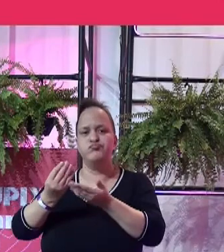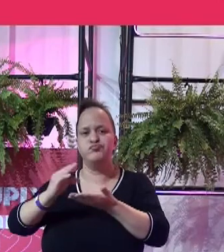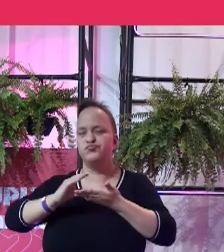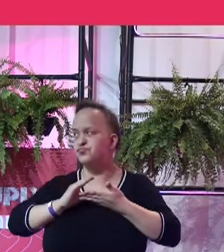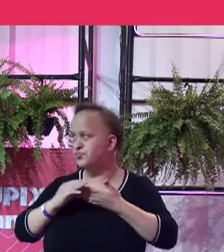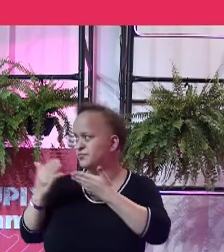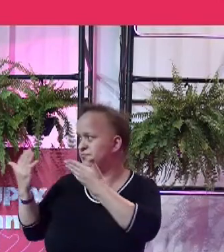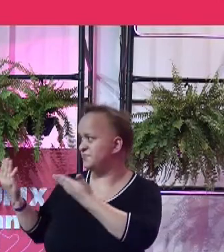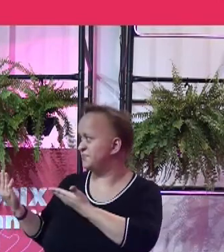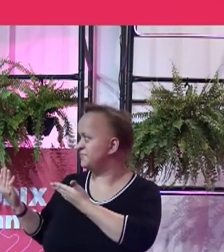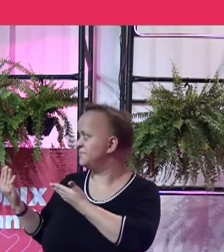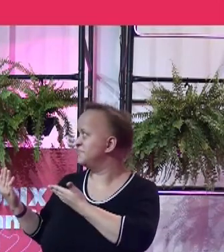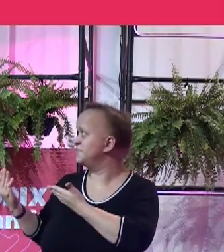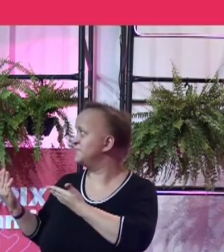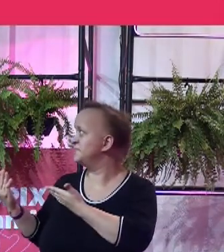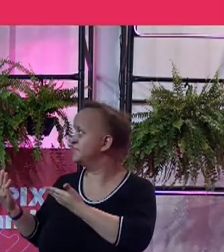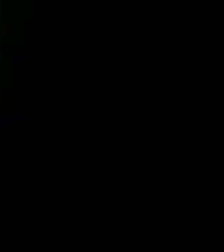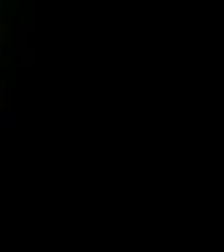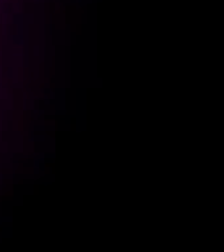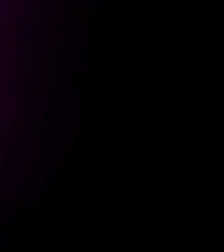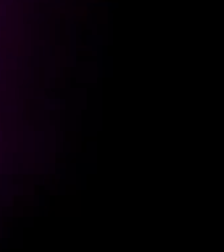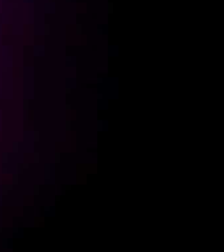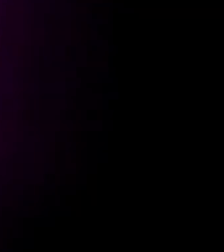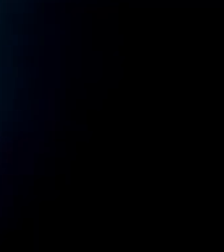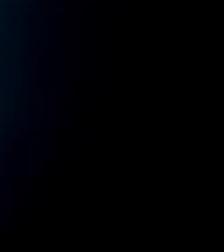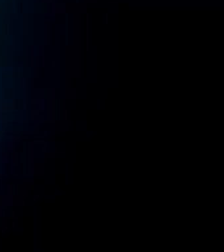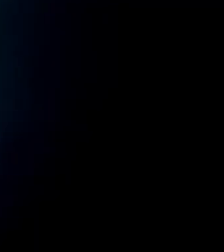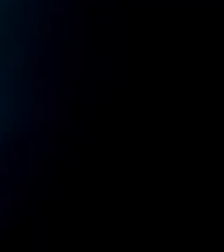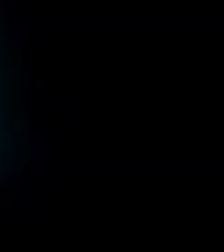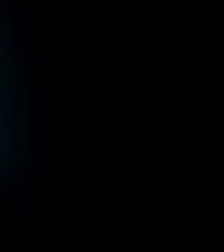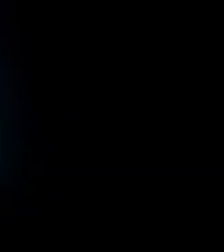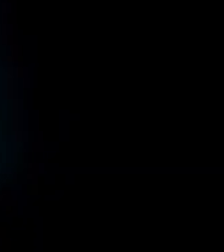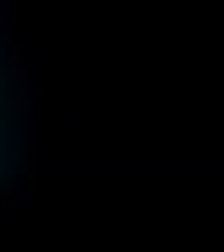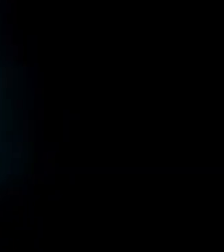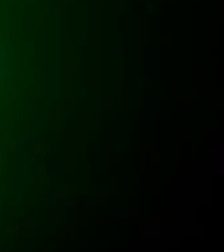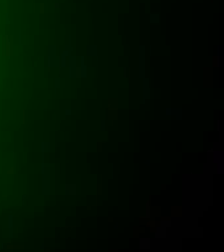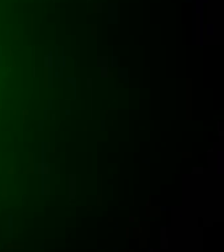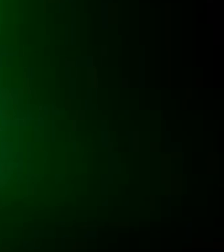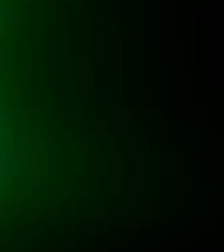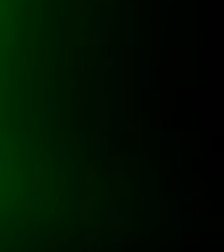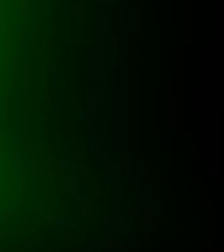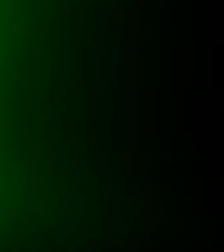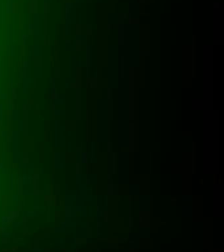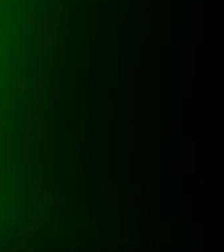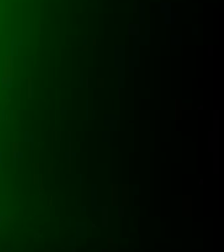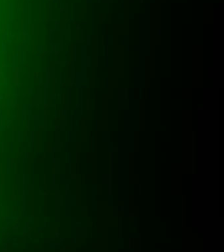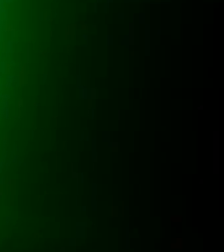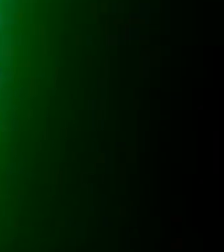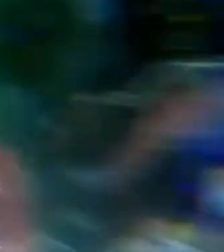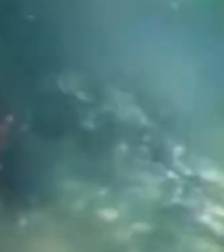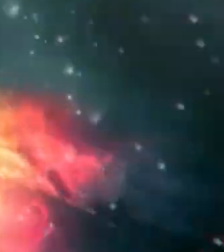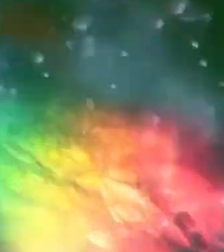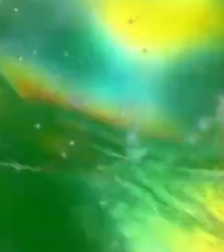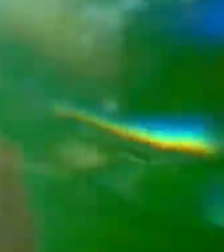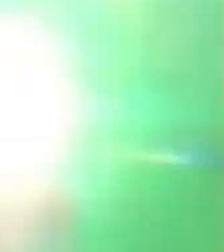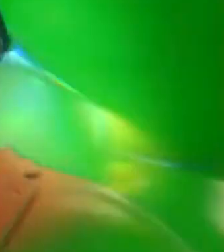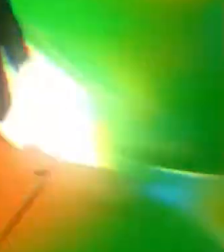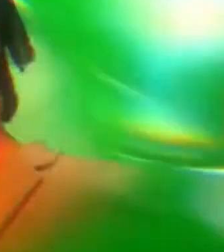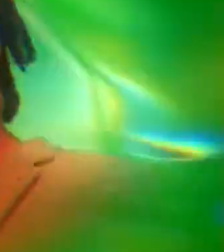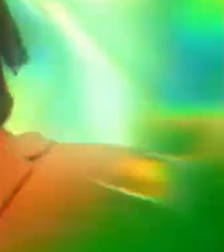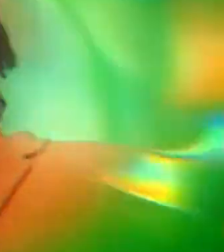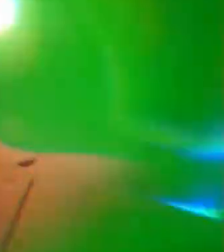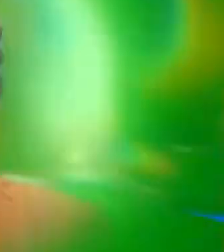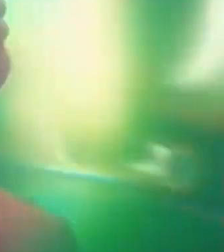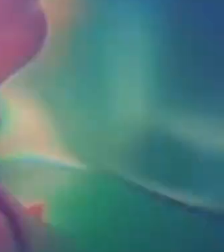create. You create. You create. You resonate. You resonate. You resonate. Now, dominate with